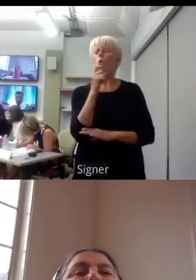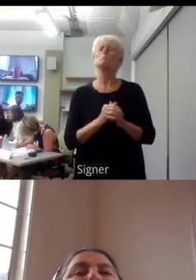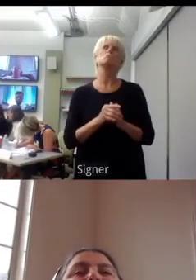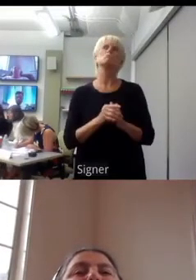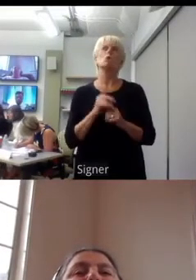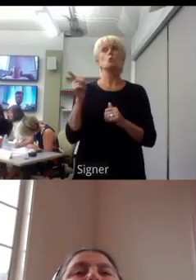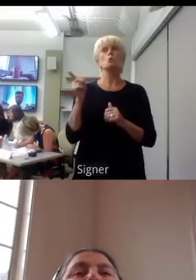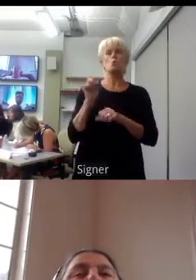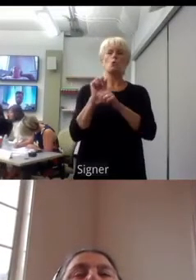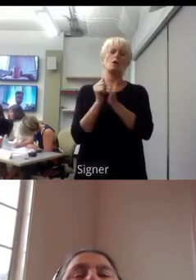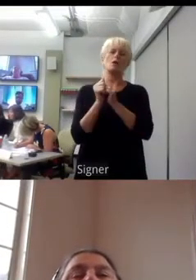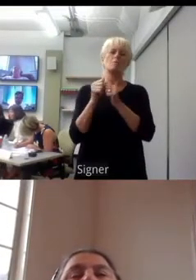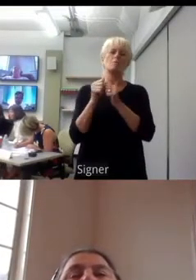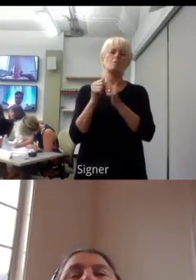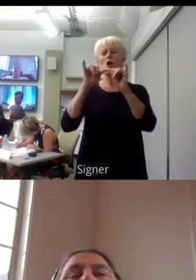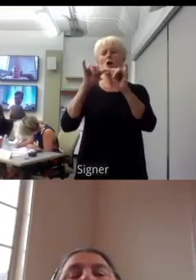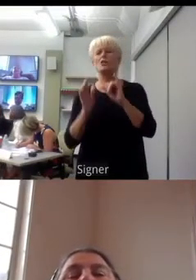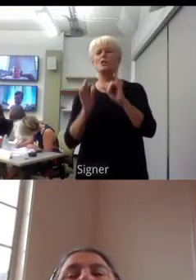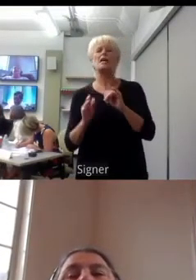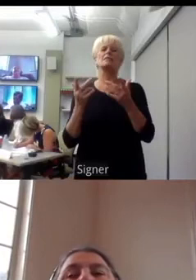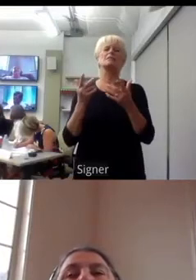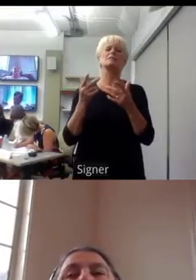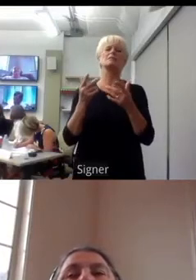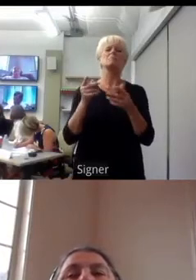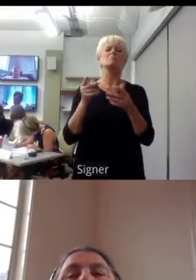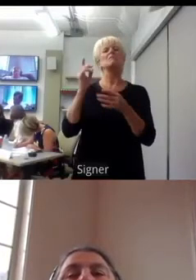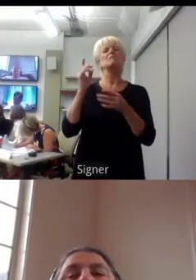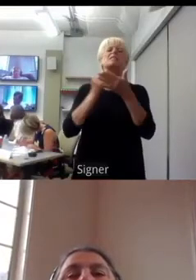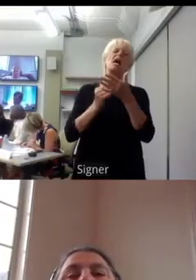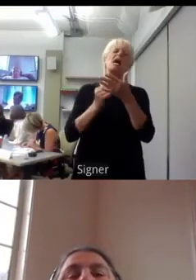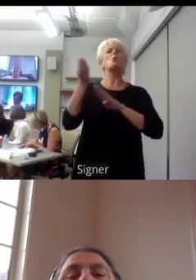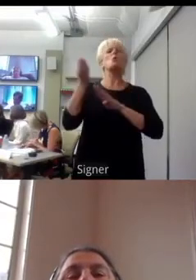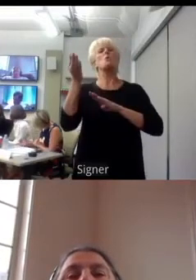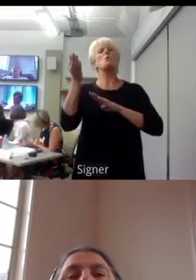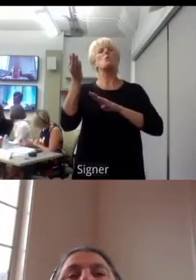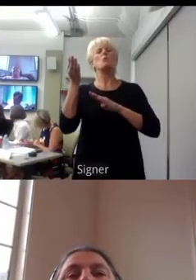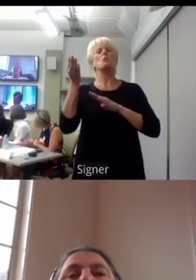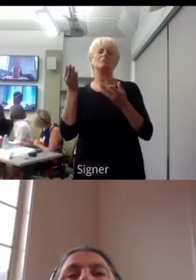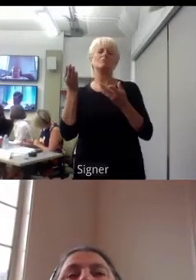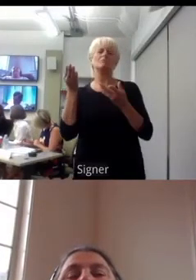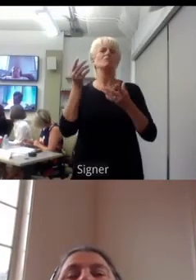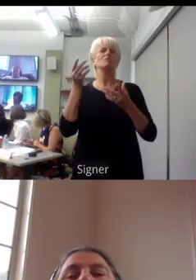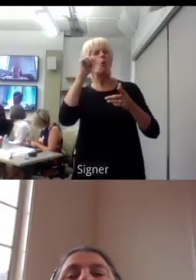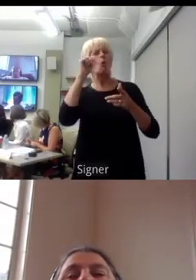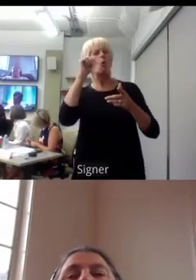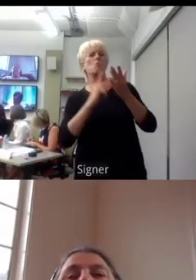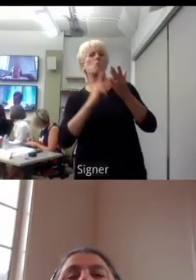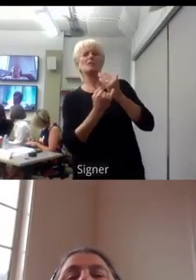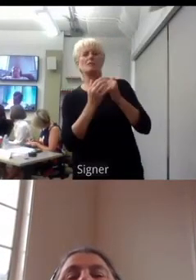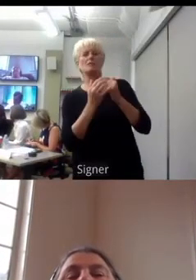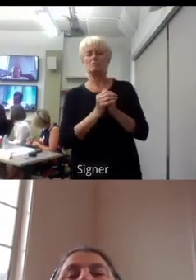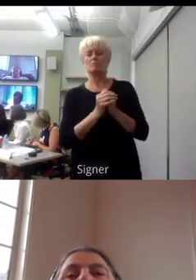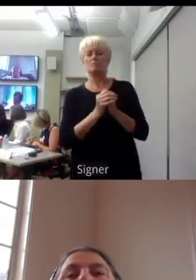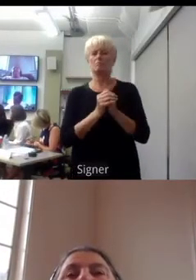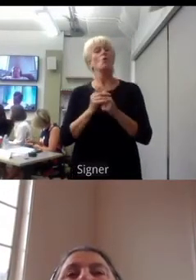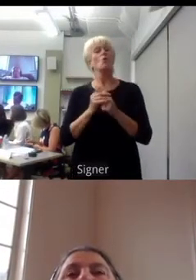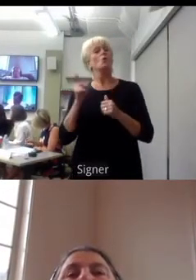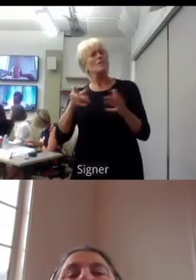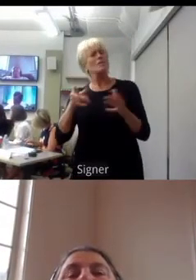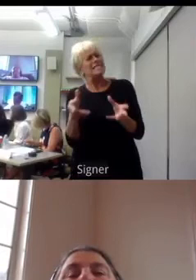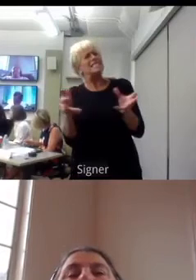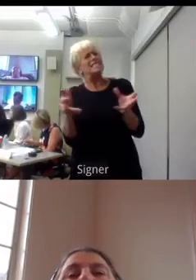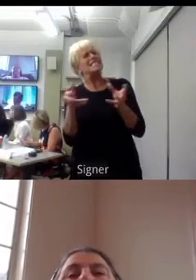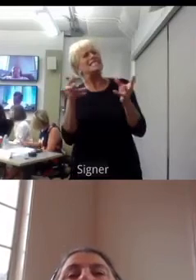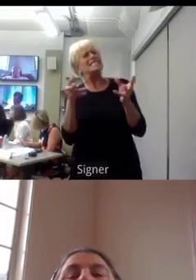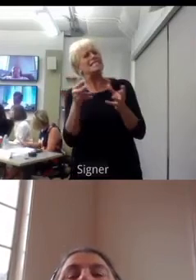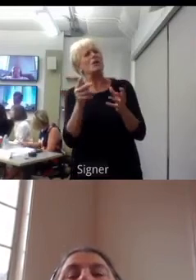professionals or a client organization that's designing a project, and you urge them to do something more that's in the building code of the